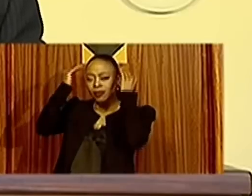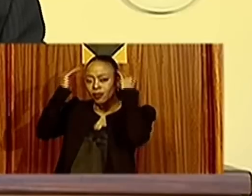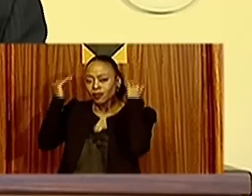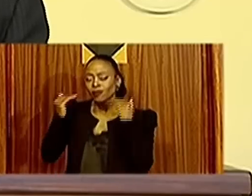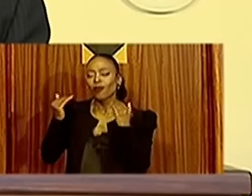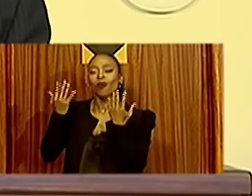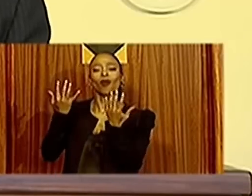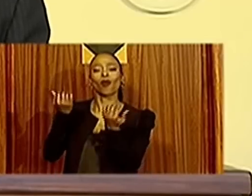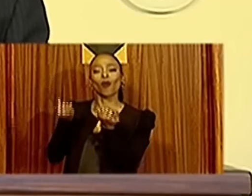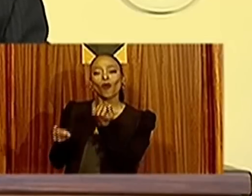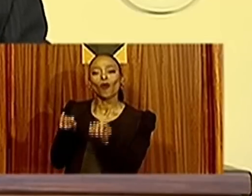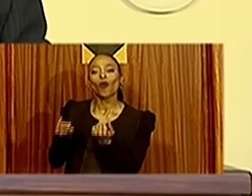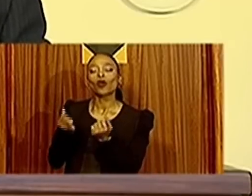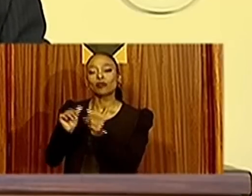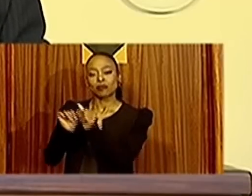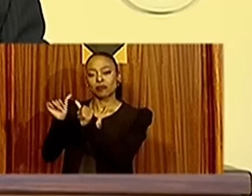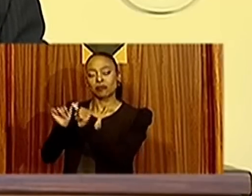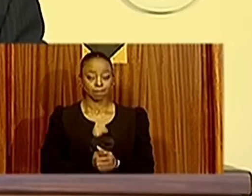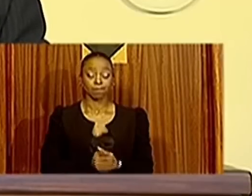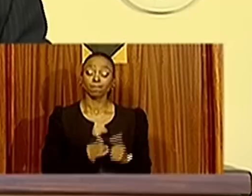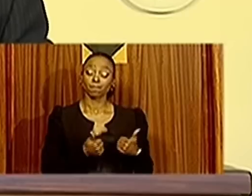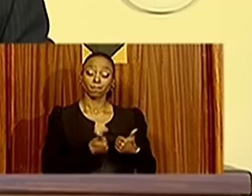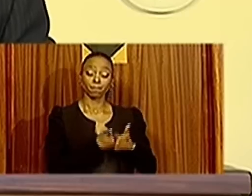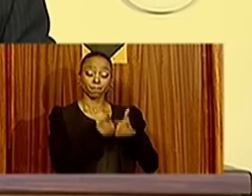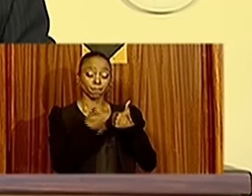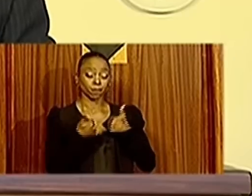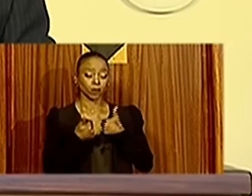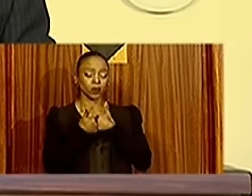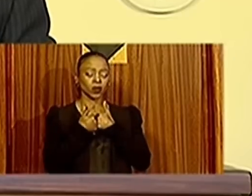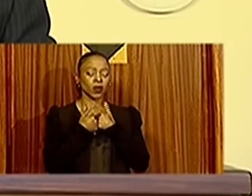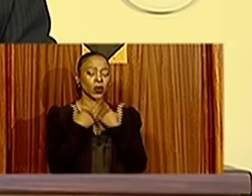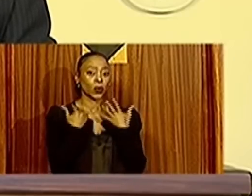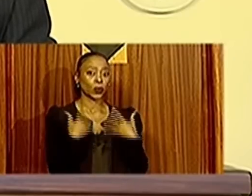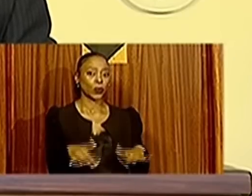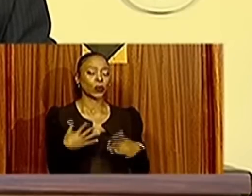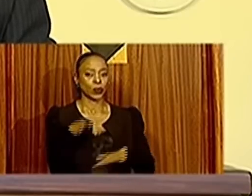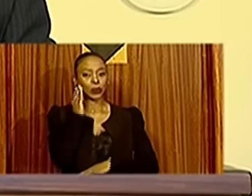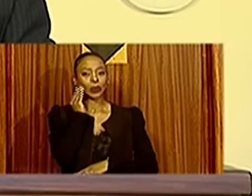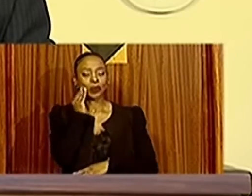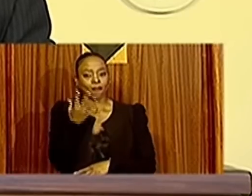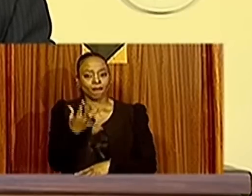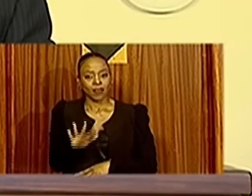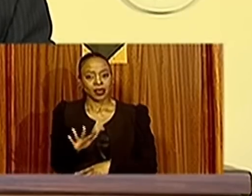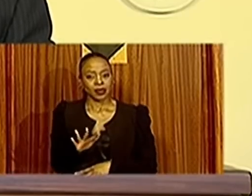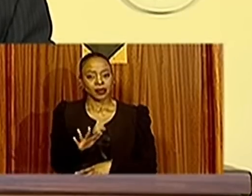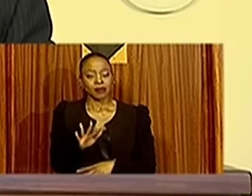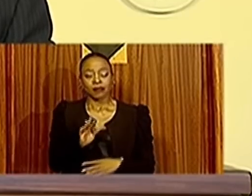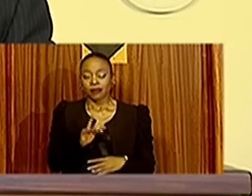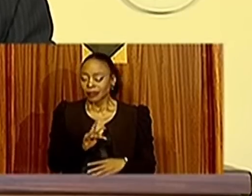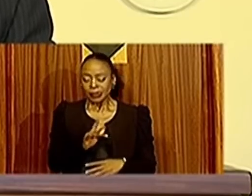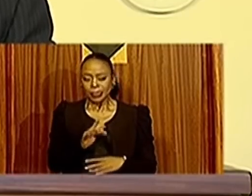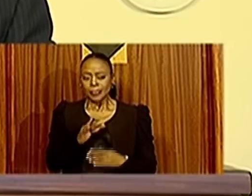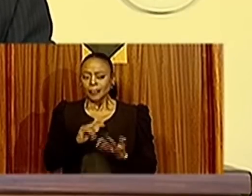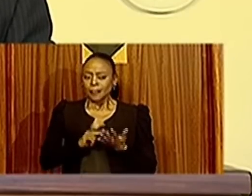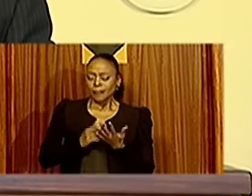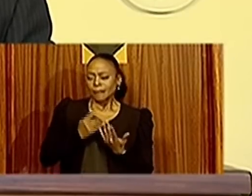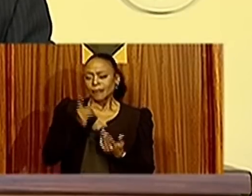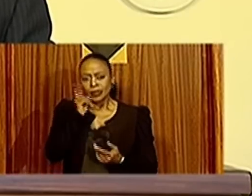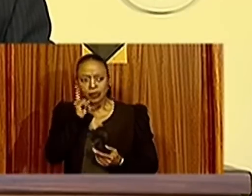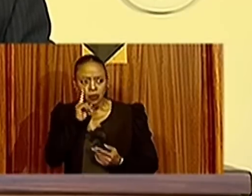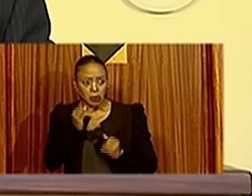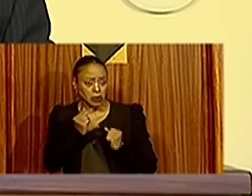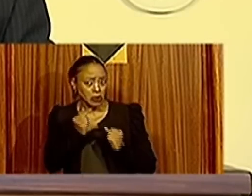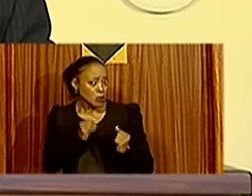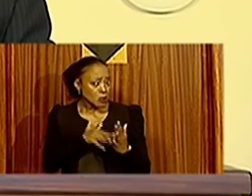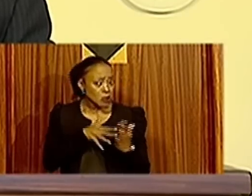We've faced many along the way, which have tested our resilience